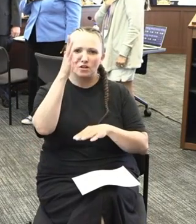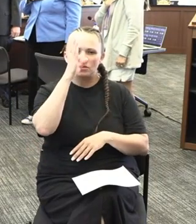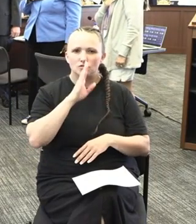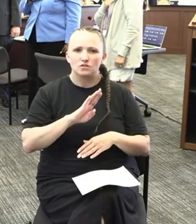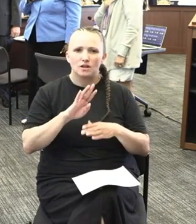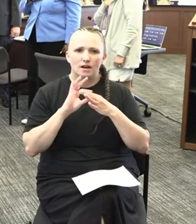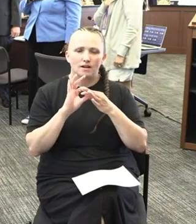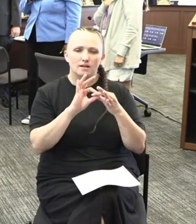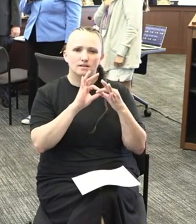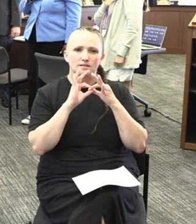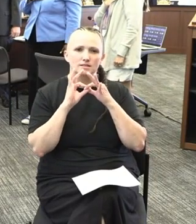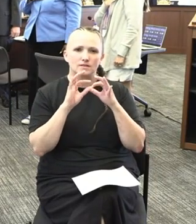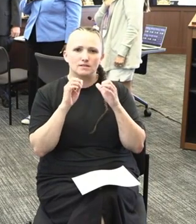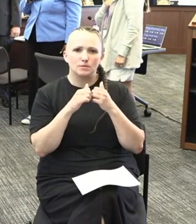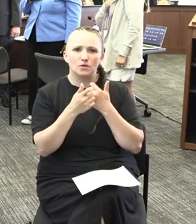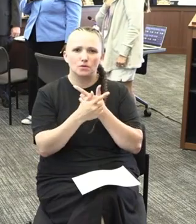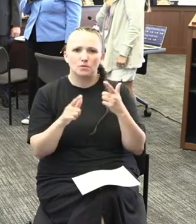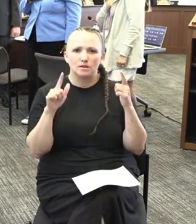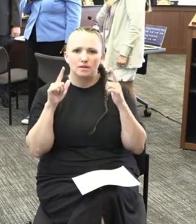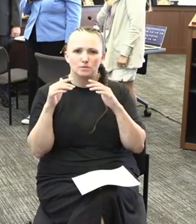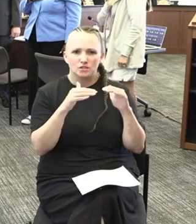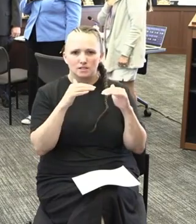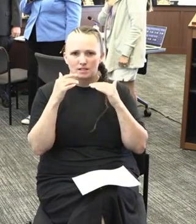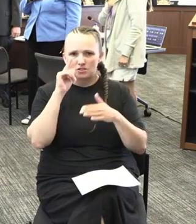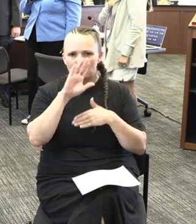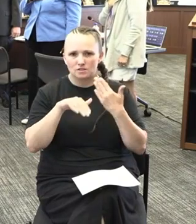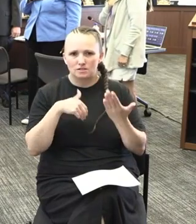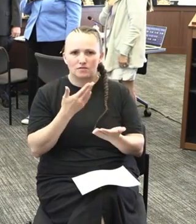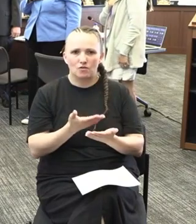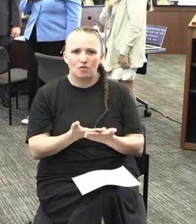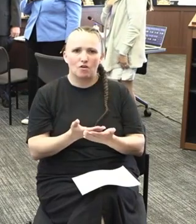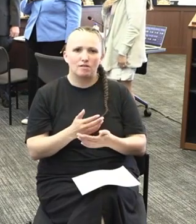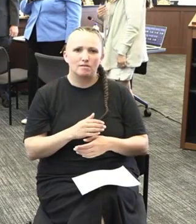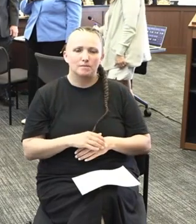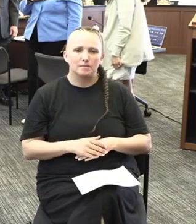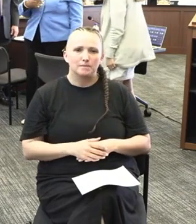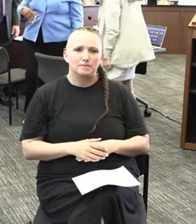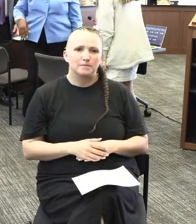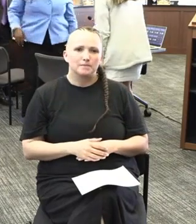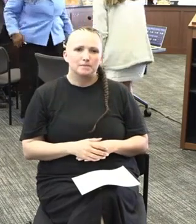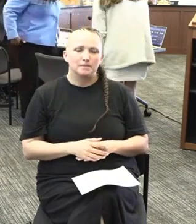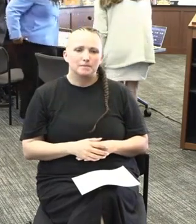nation, under God, indivisible, with liberty and justice for all.